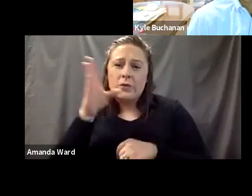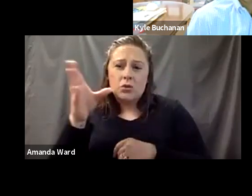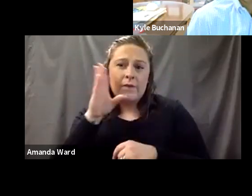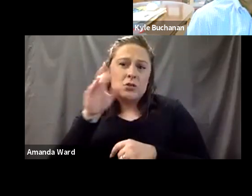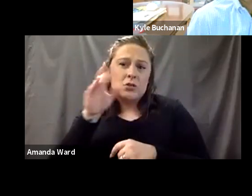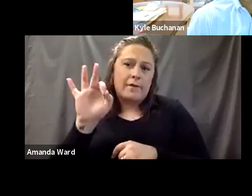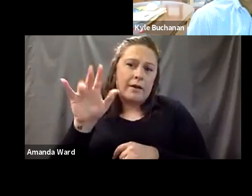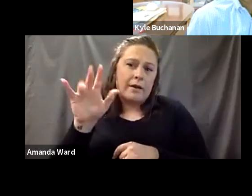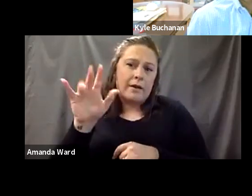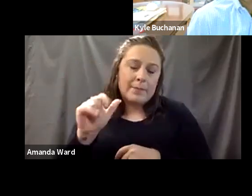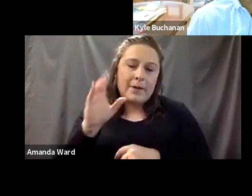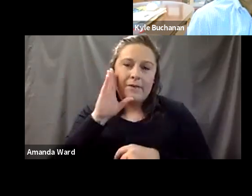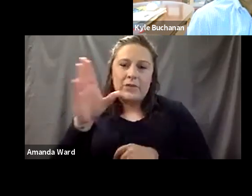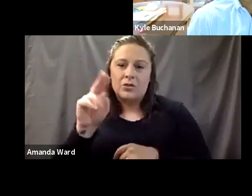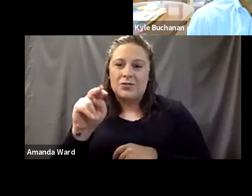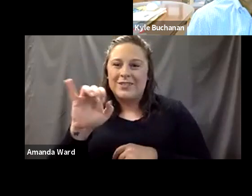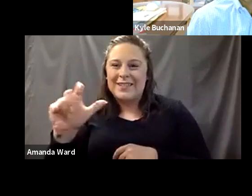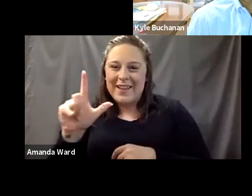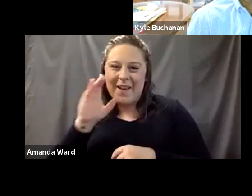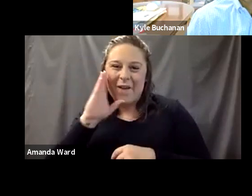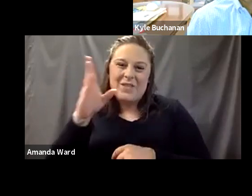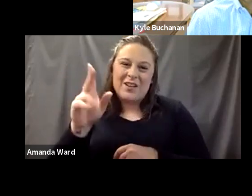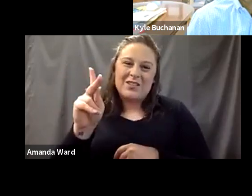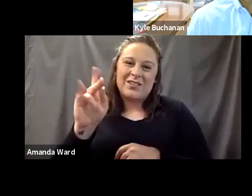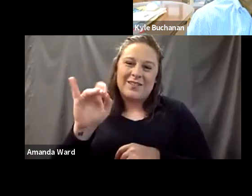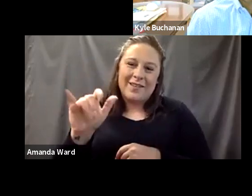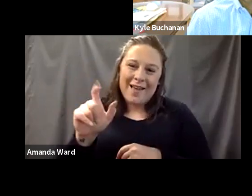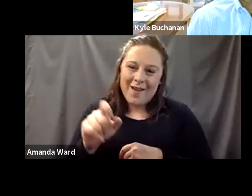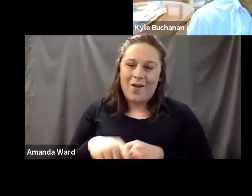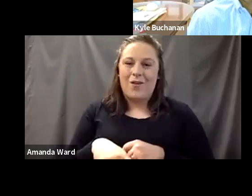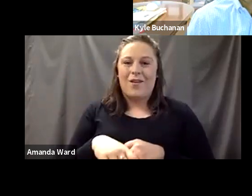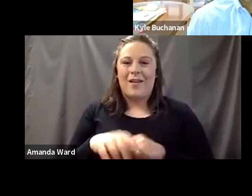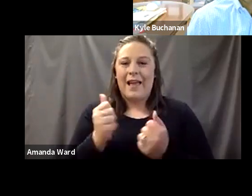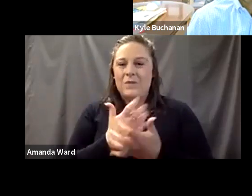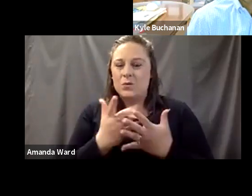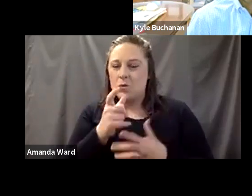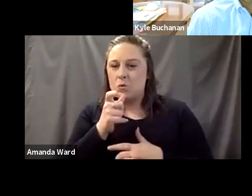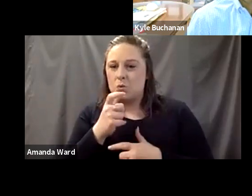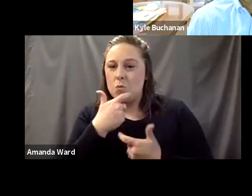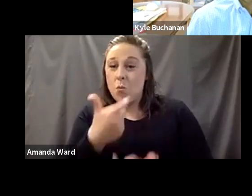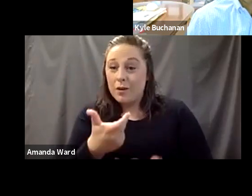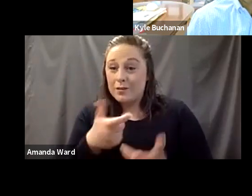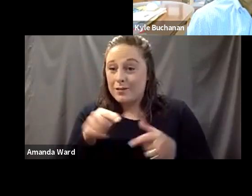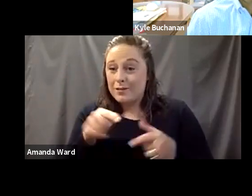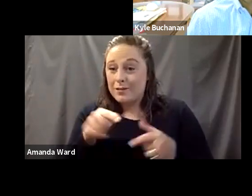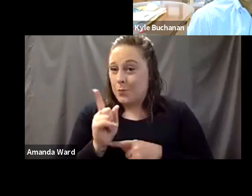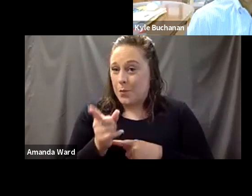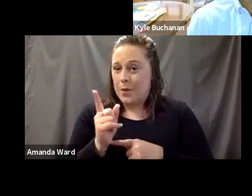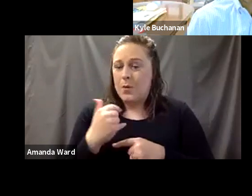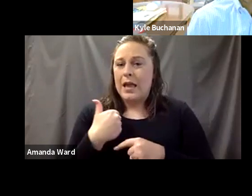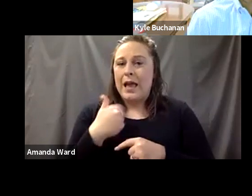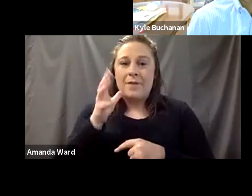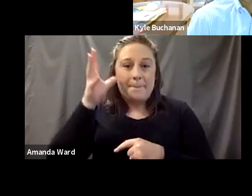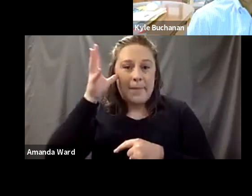Alabama, future Neil, future Kyle, future everyone that's on, that's watching this at this moment. We have a parent